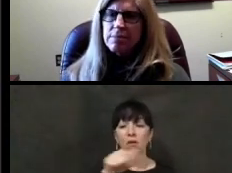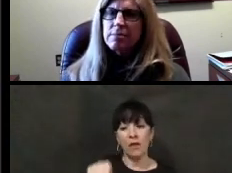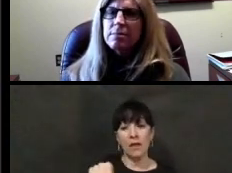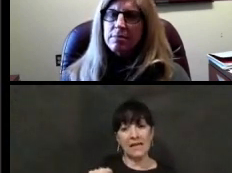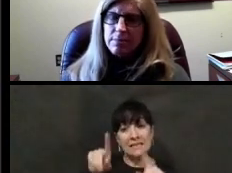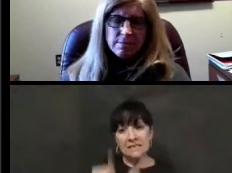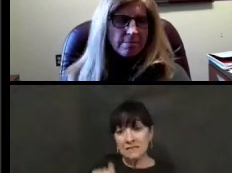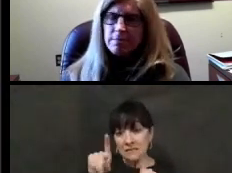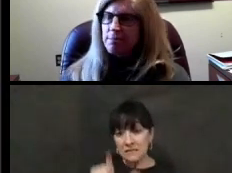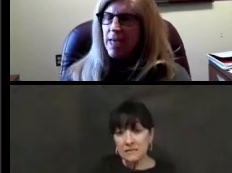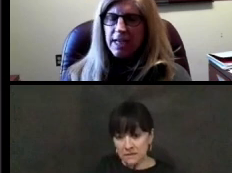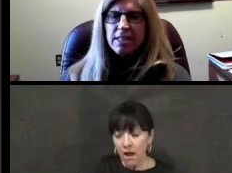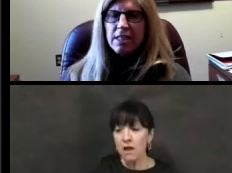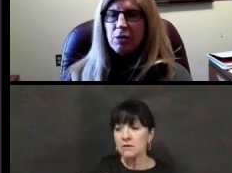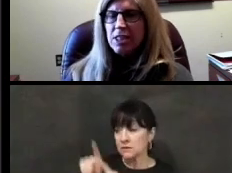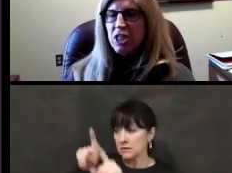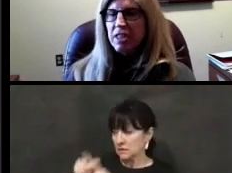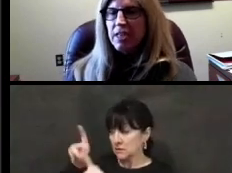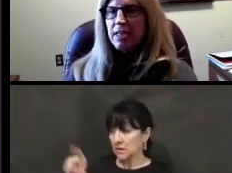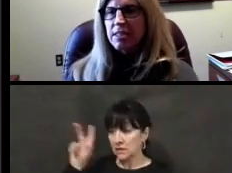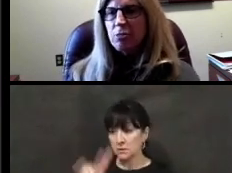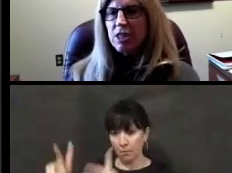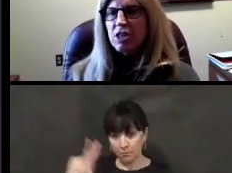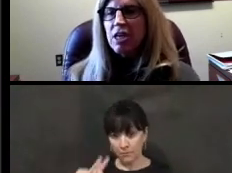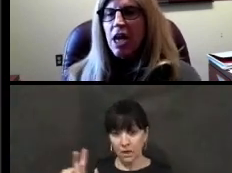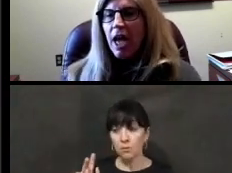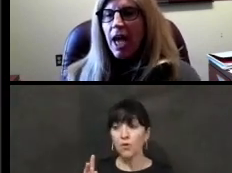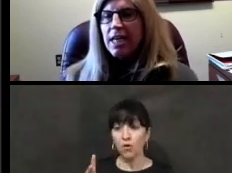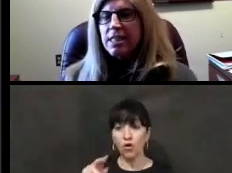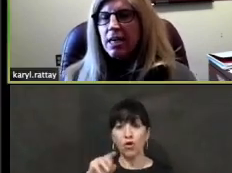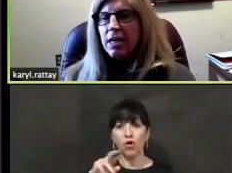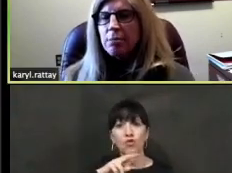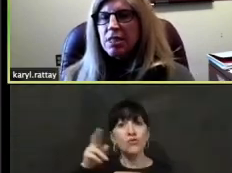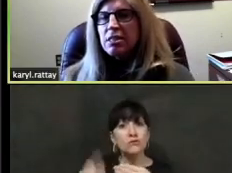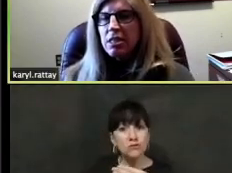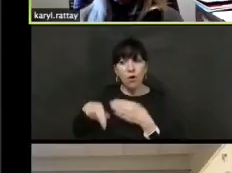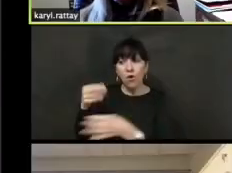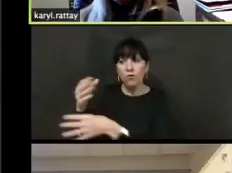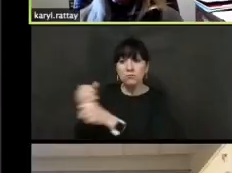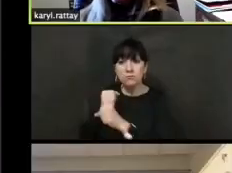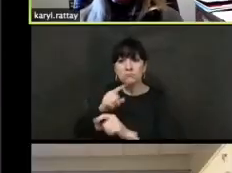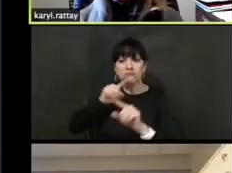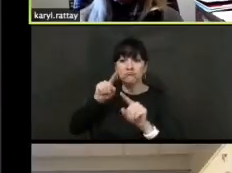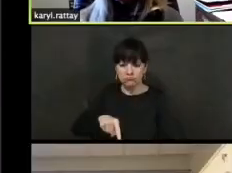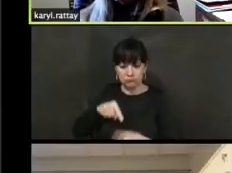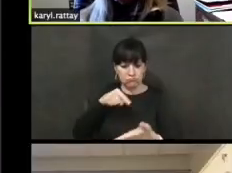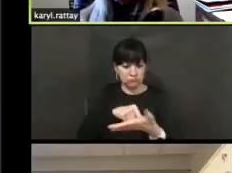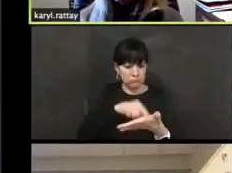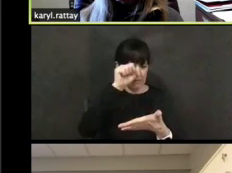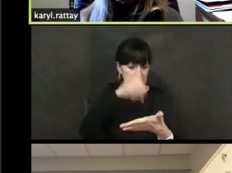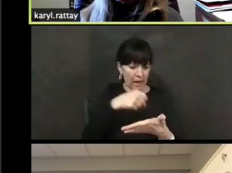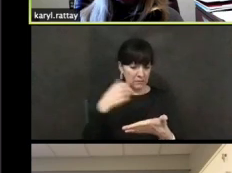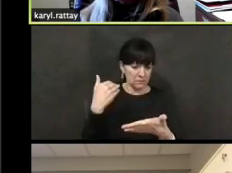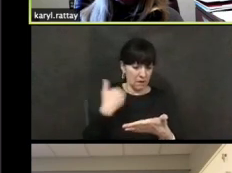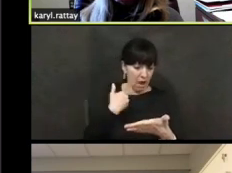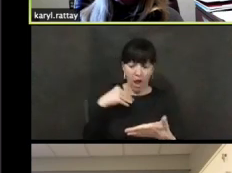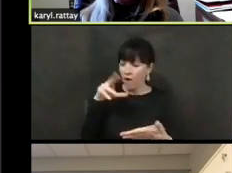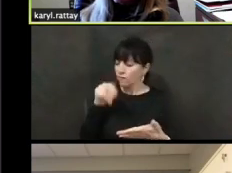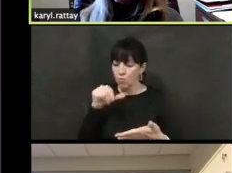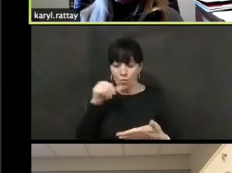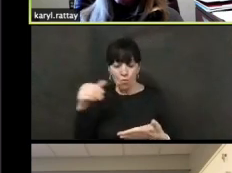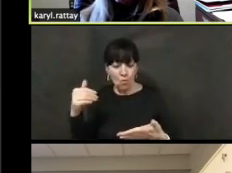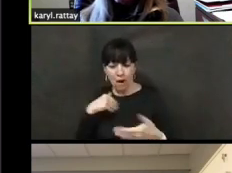results? Excellent question. Excellent question. And the two main categories of tests that I talked about,